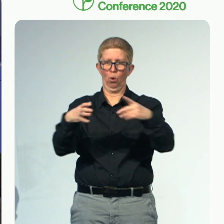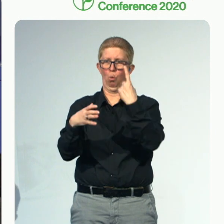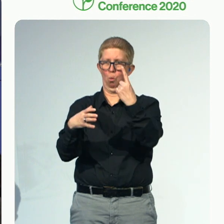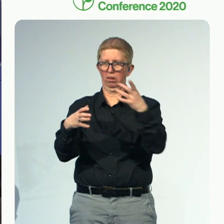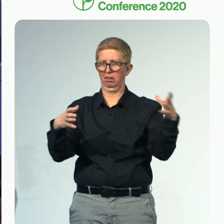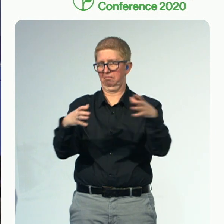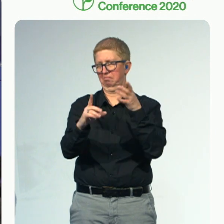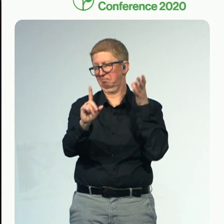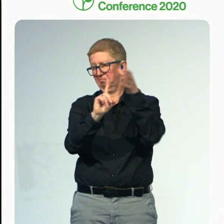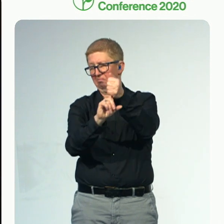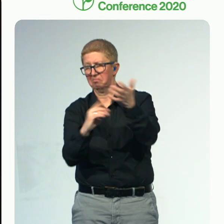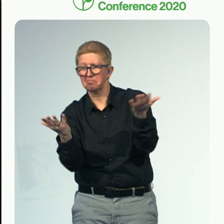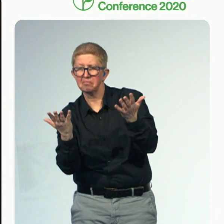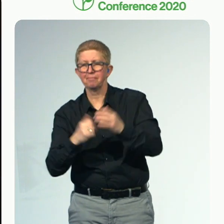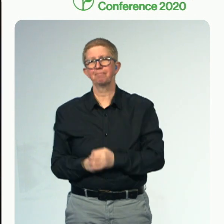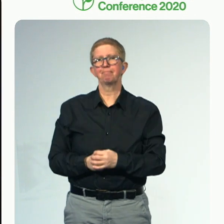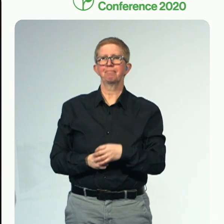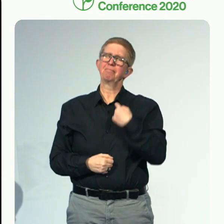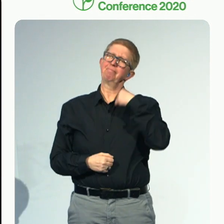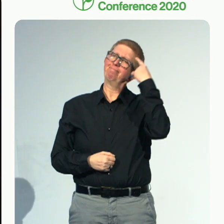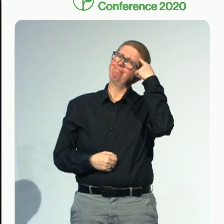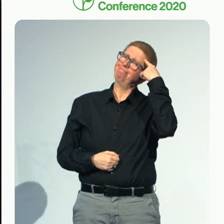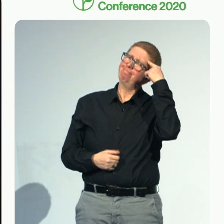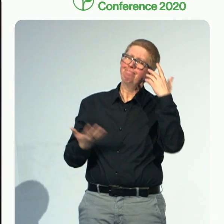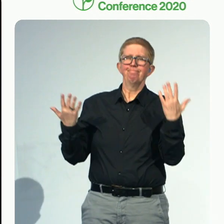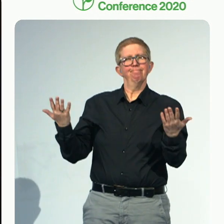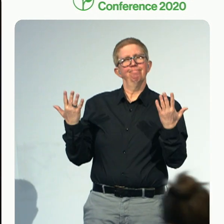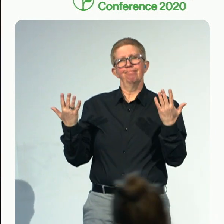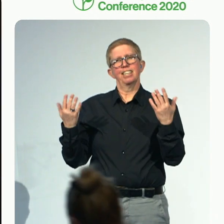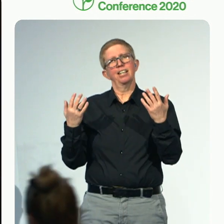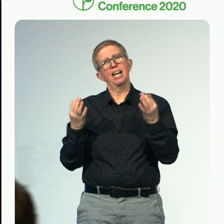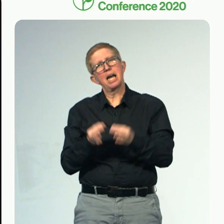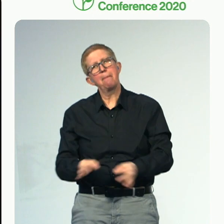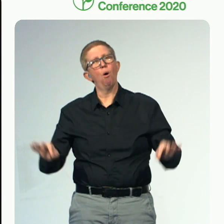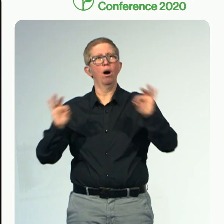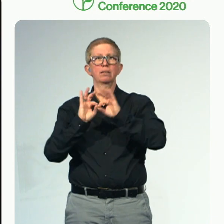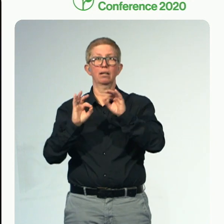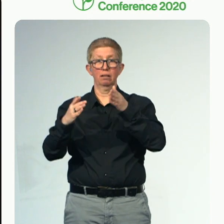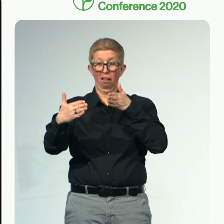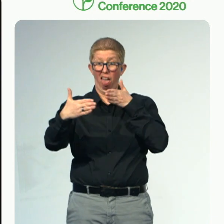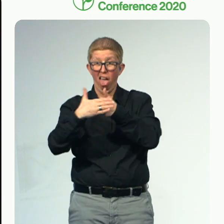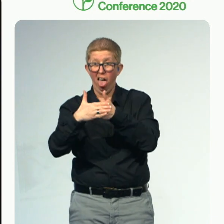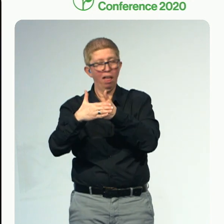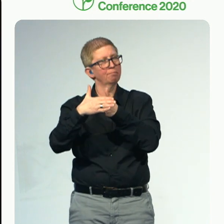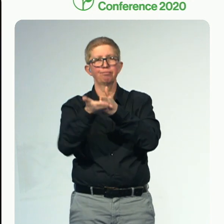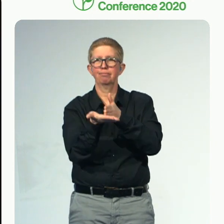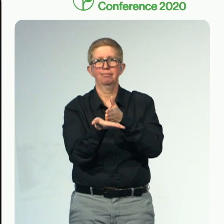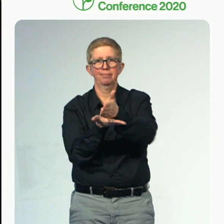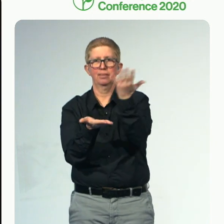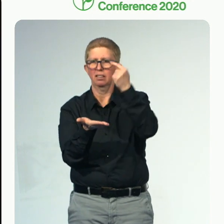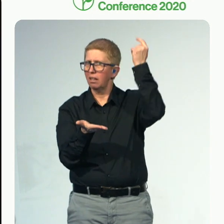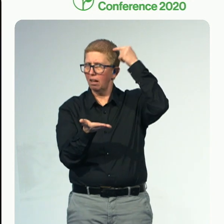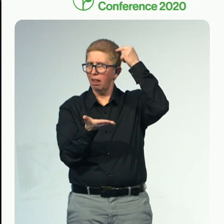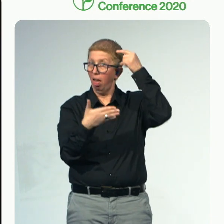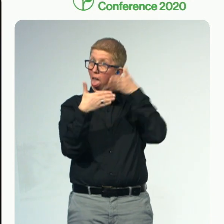I think most important is first to break down the barriers in our brains, so that when we say all